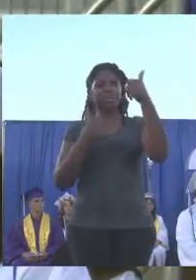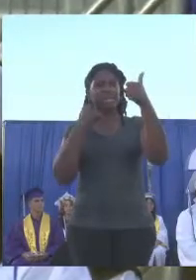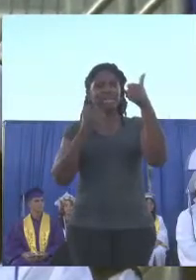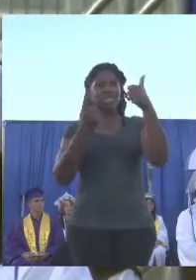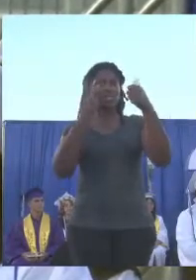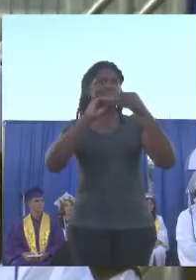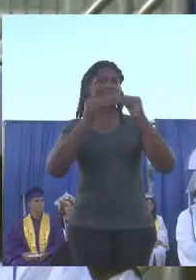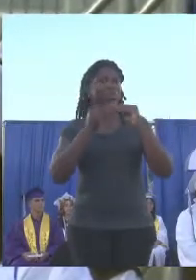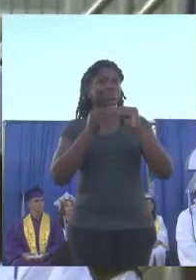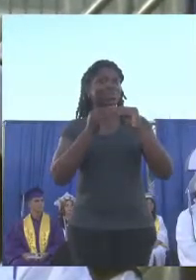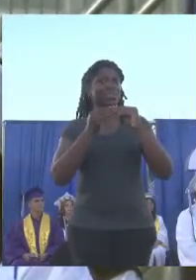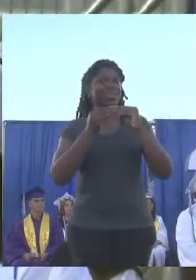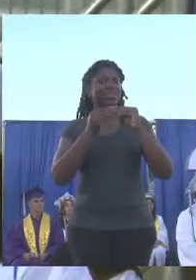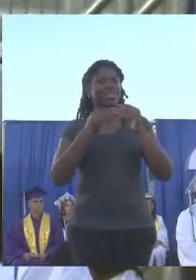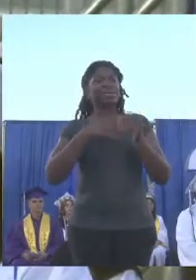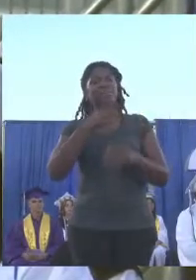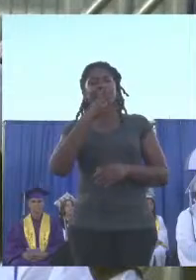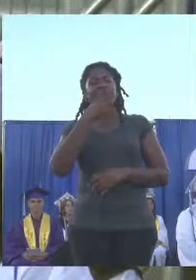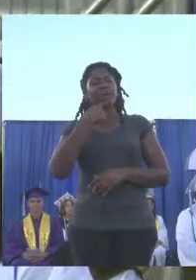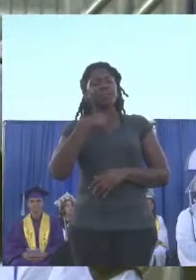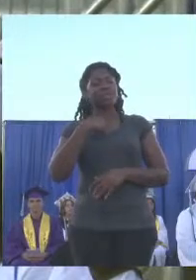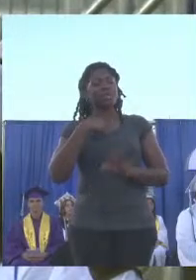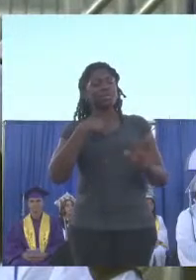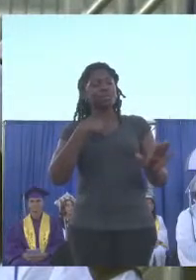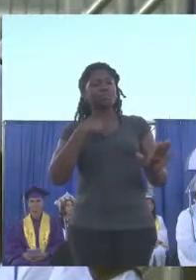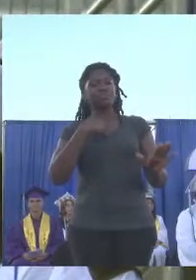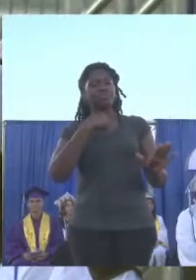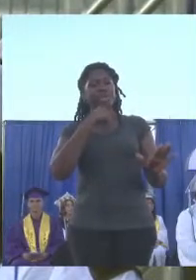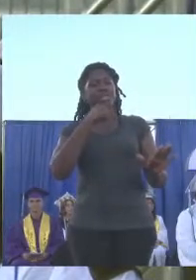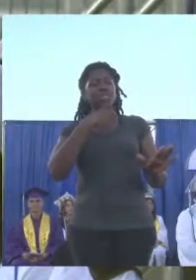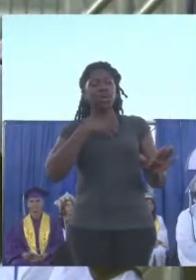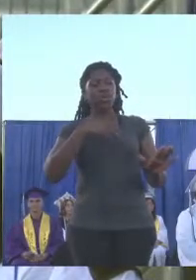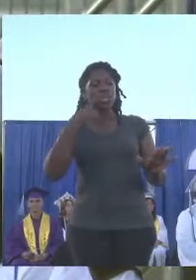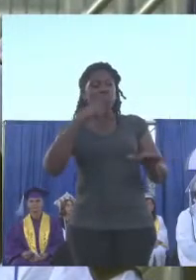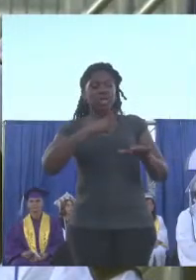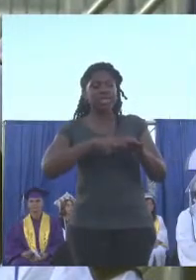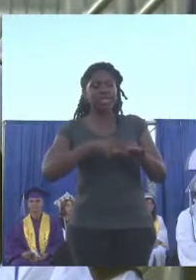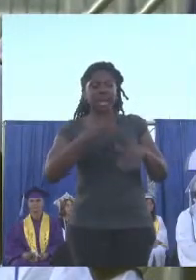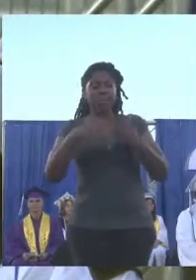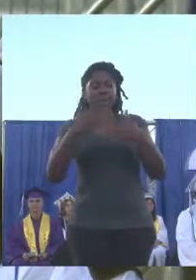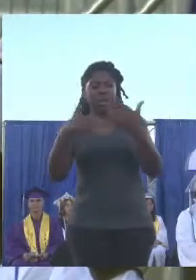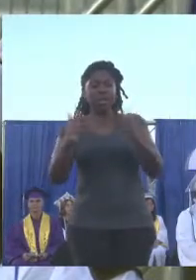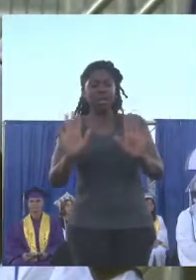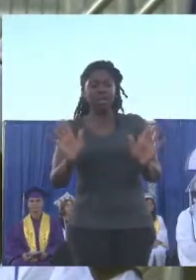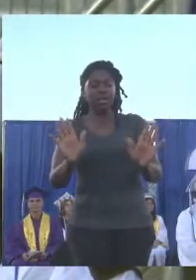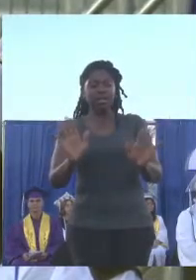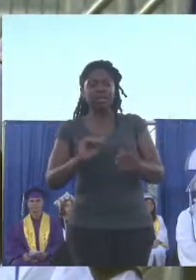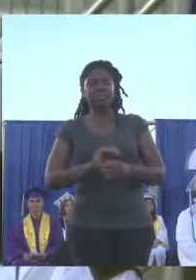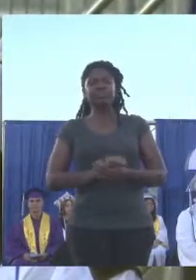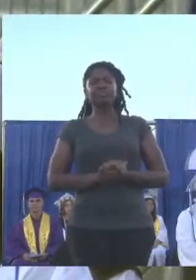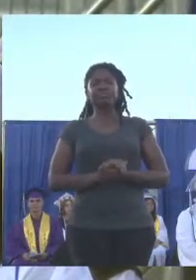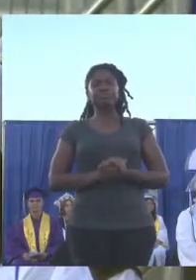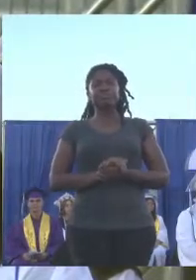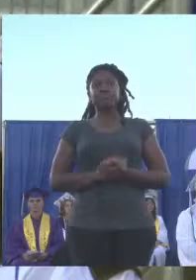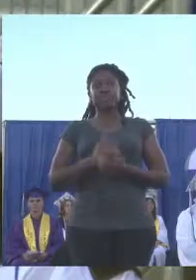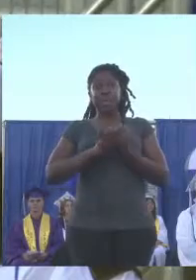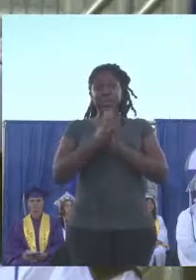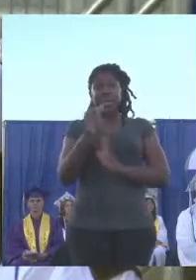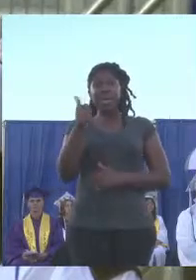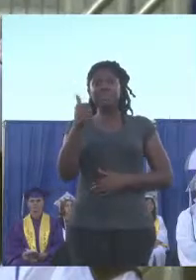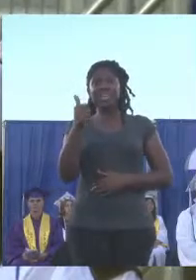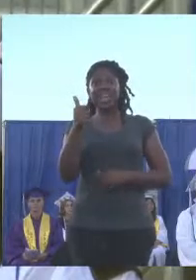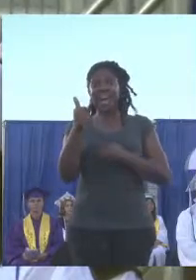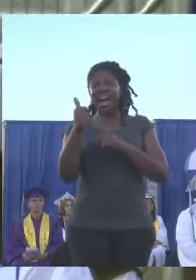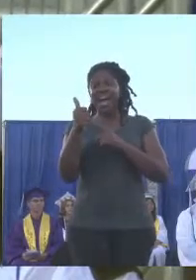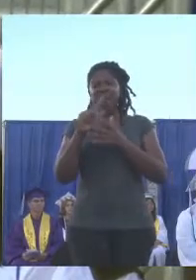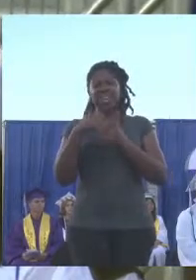digits. My mom told me, don't wish time away. When I was 10, I wished to